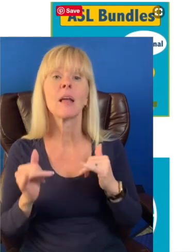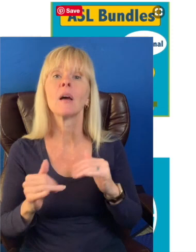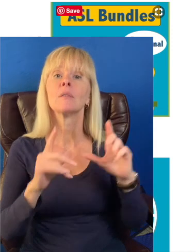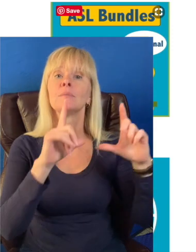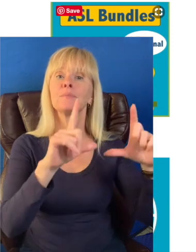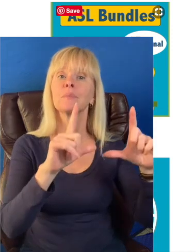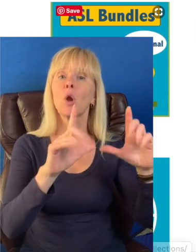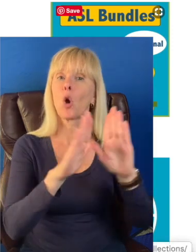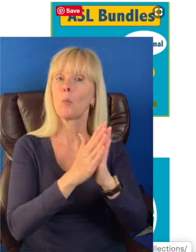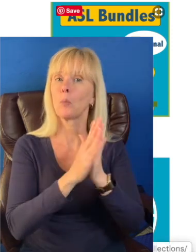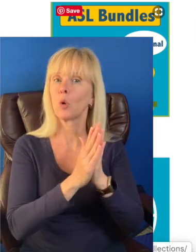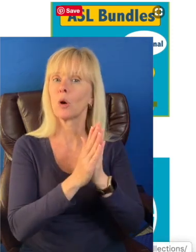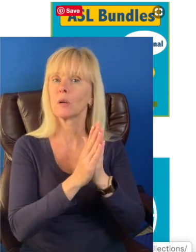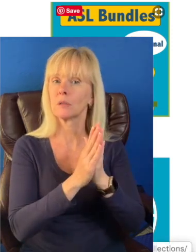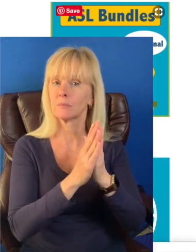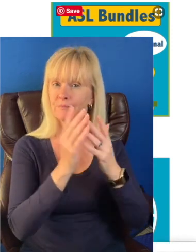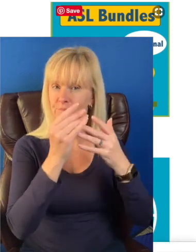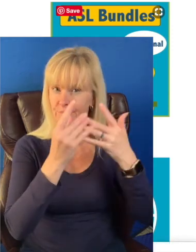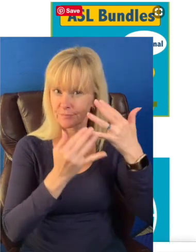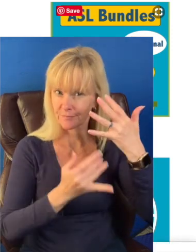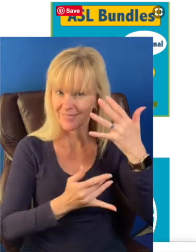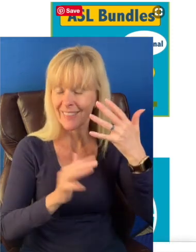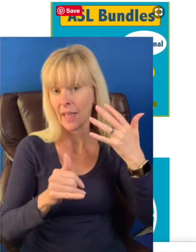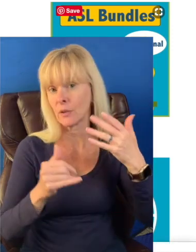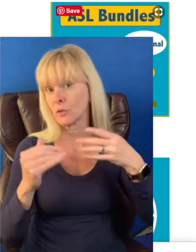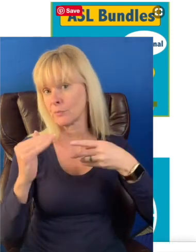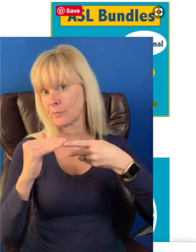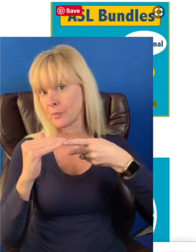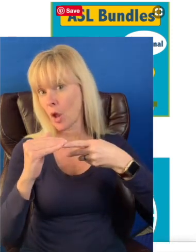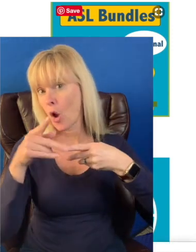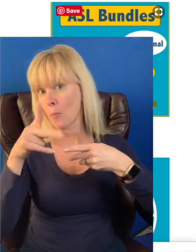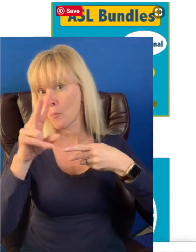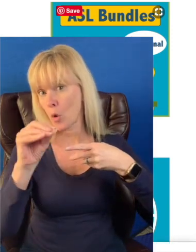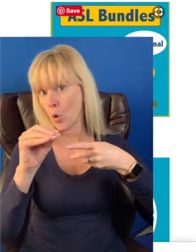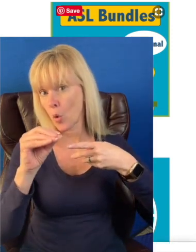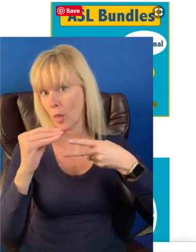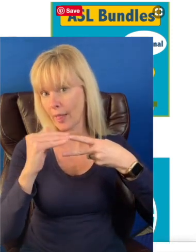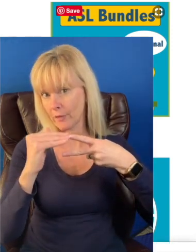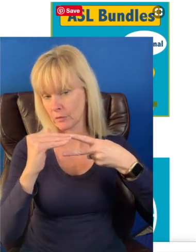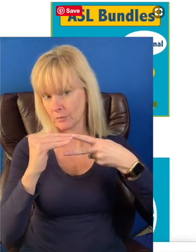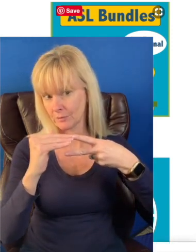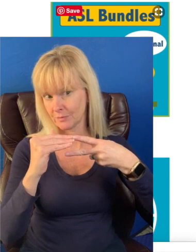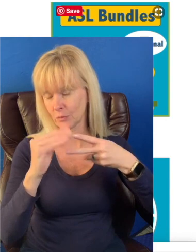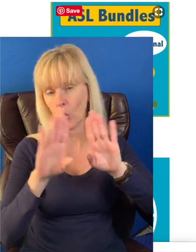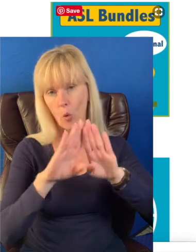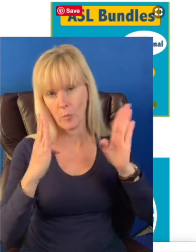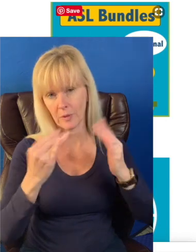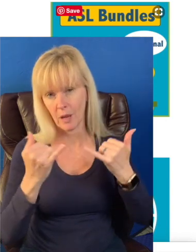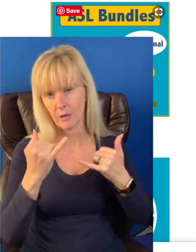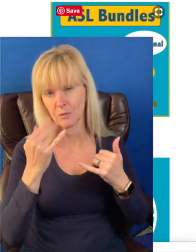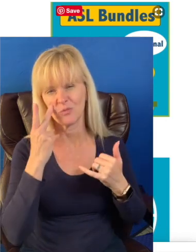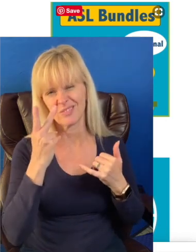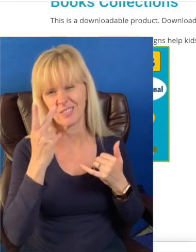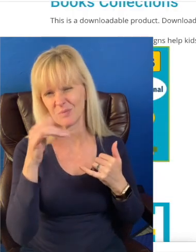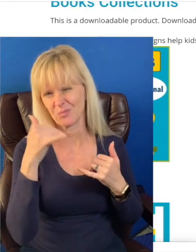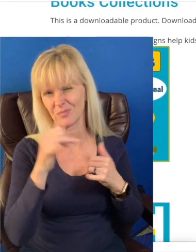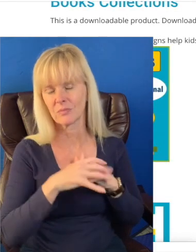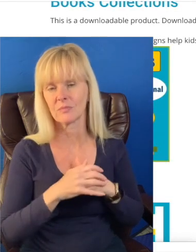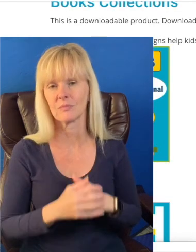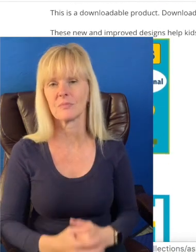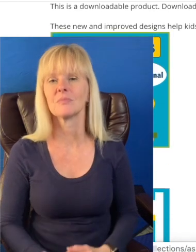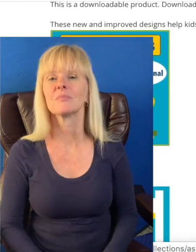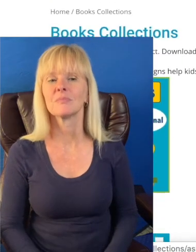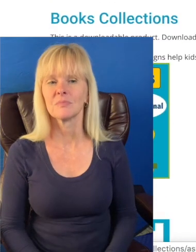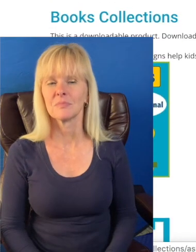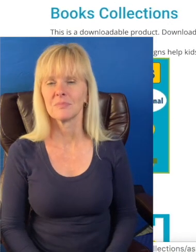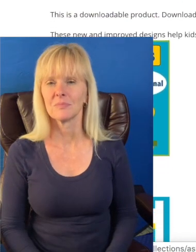this says book collections. So this would be the area for the pro members, and we are opening that right now to show you what this looks